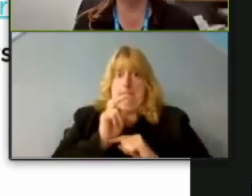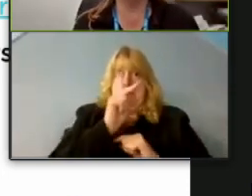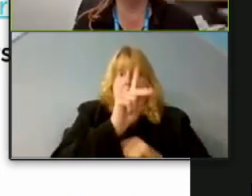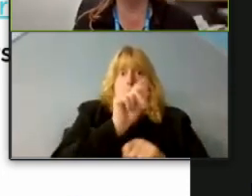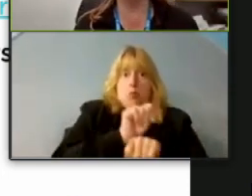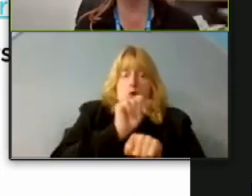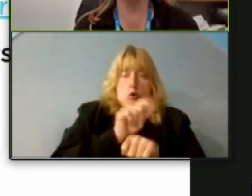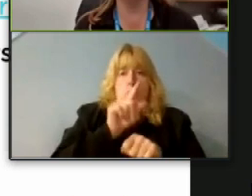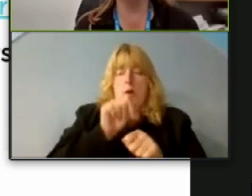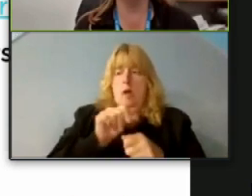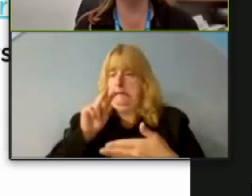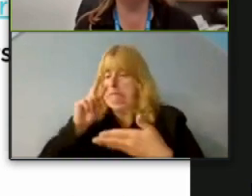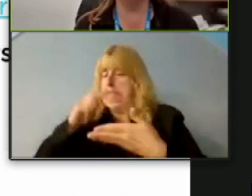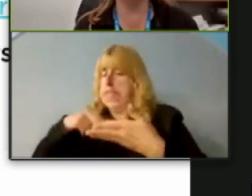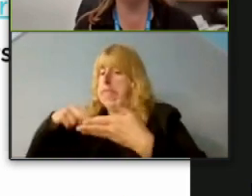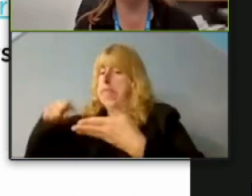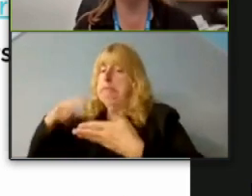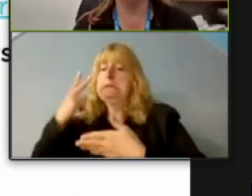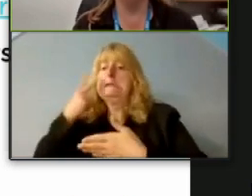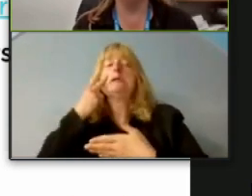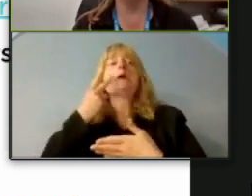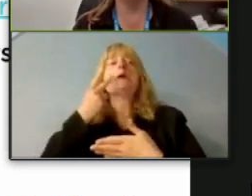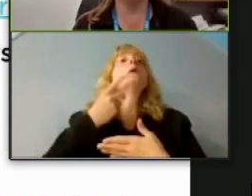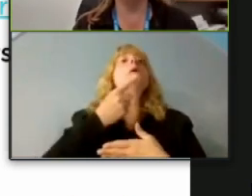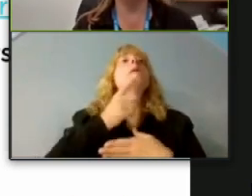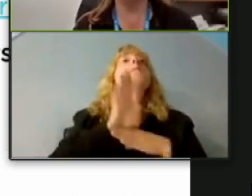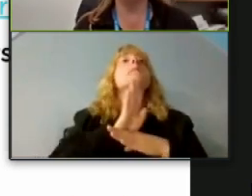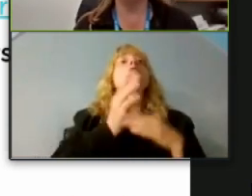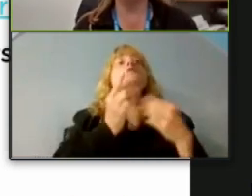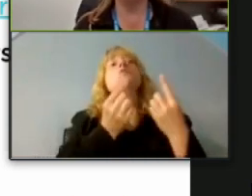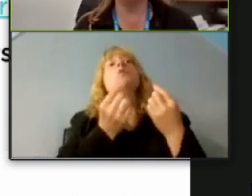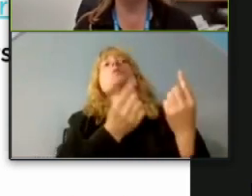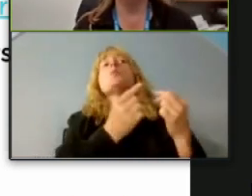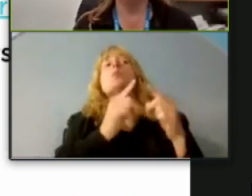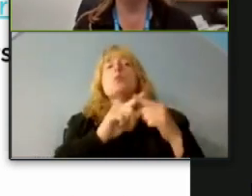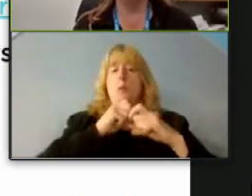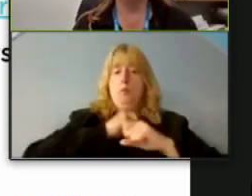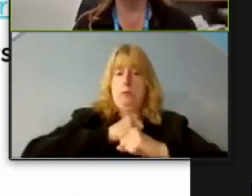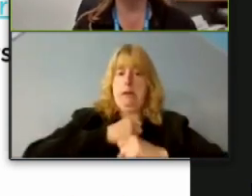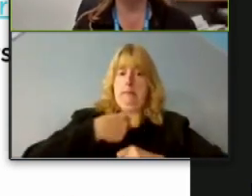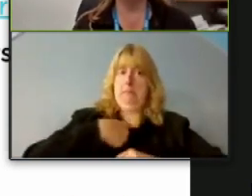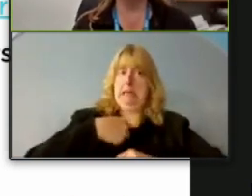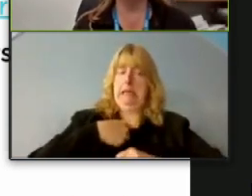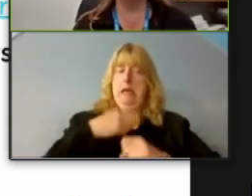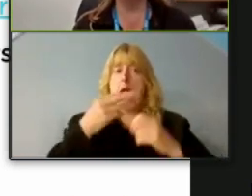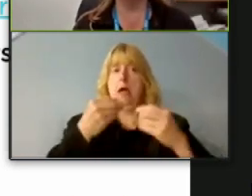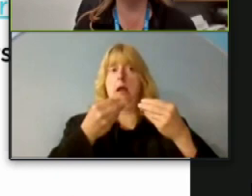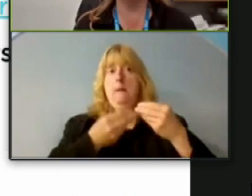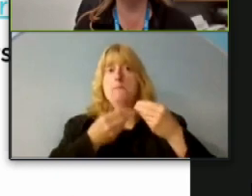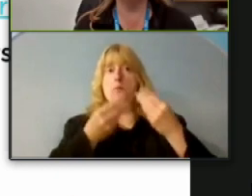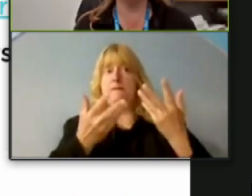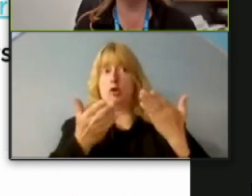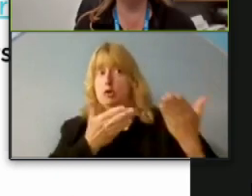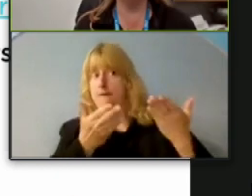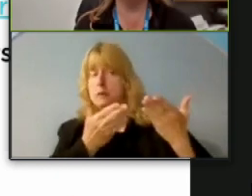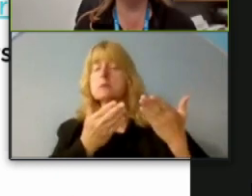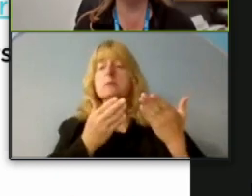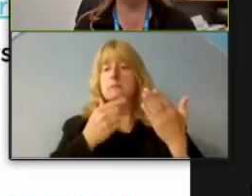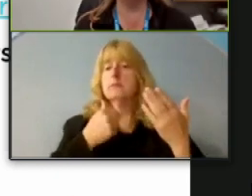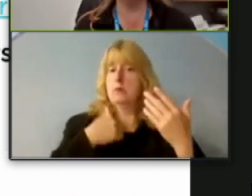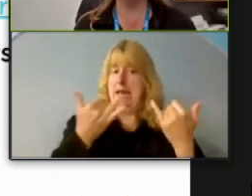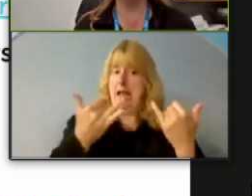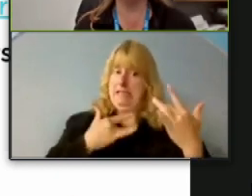of what the businesses are doing to protect you and to provide you with the services. We are so excited that we have now reached